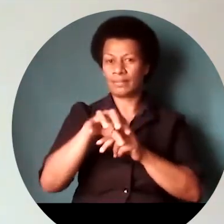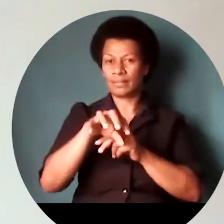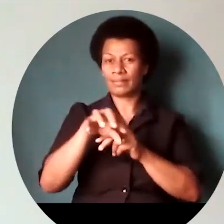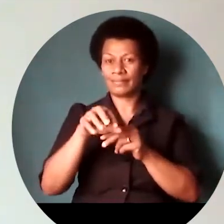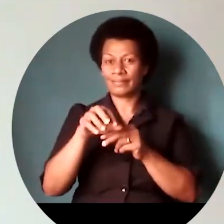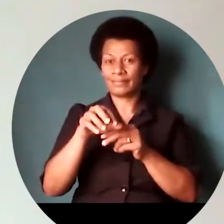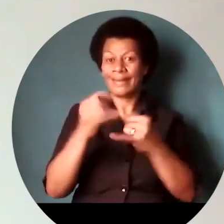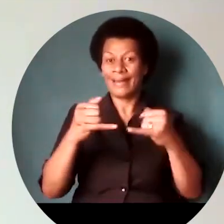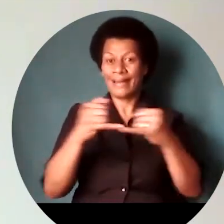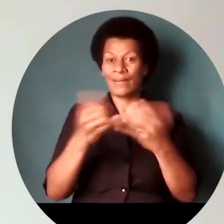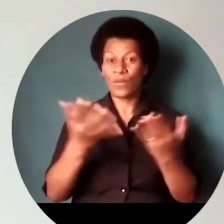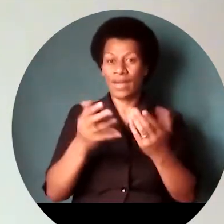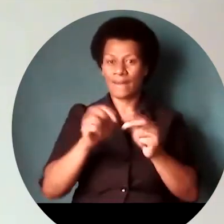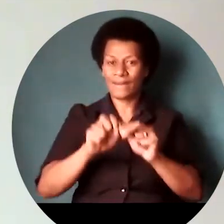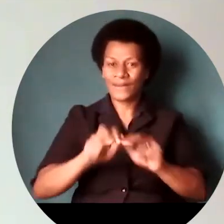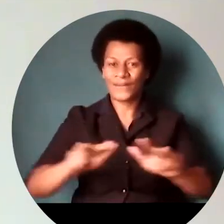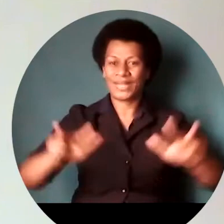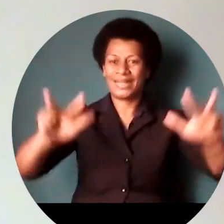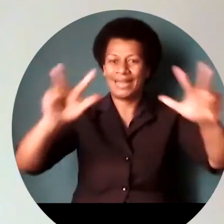about 120 people.